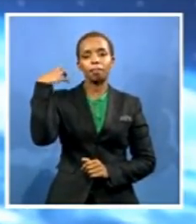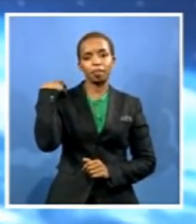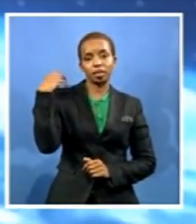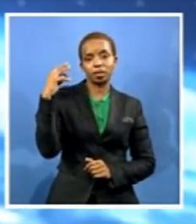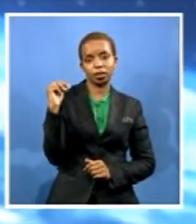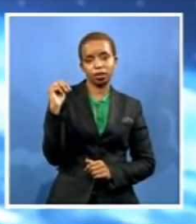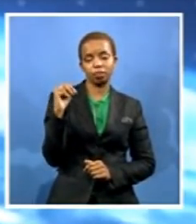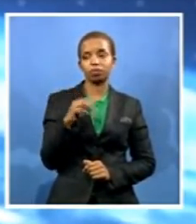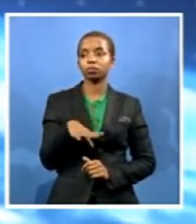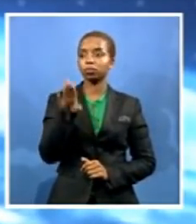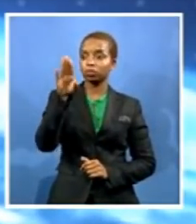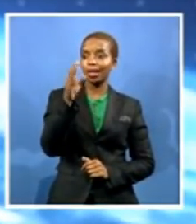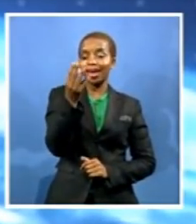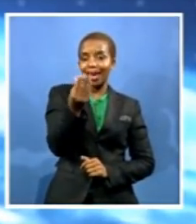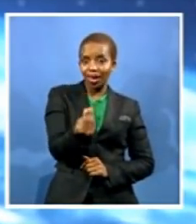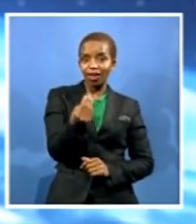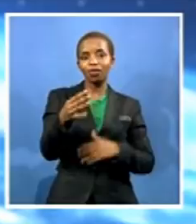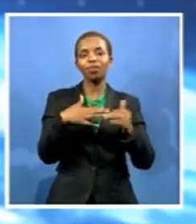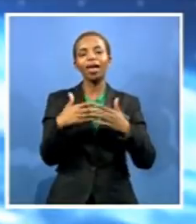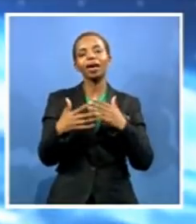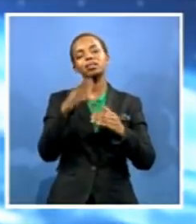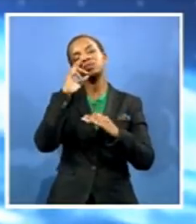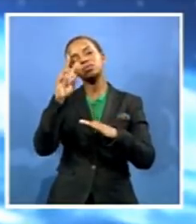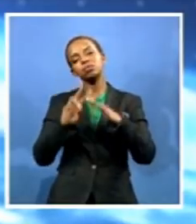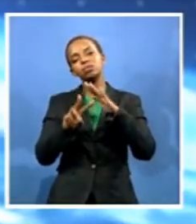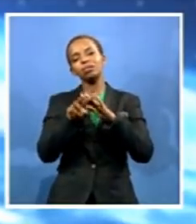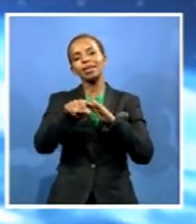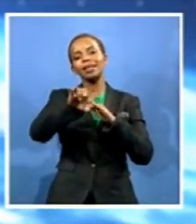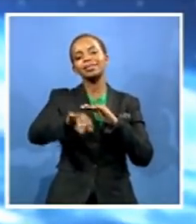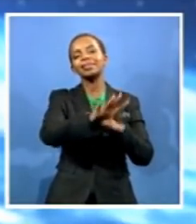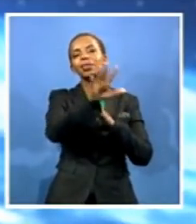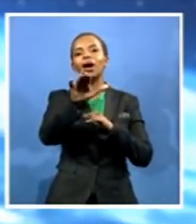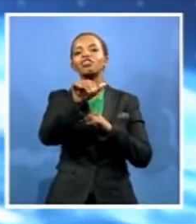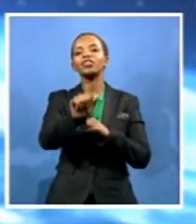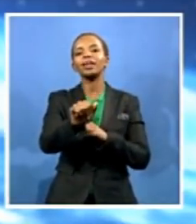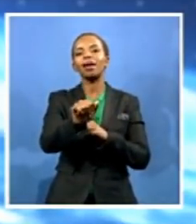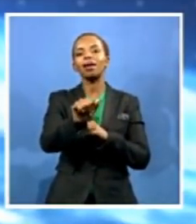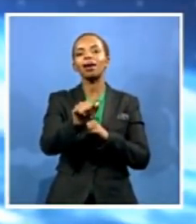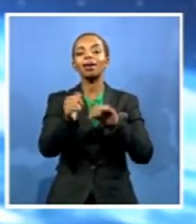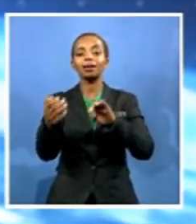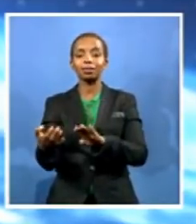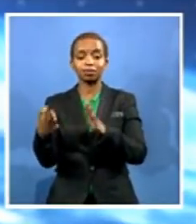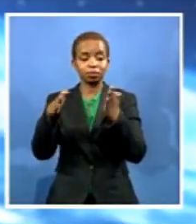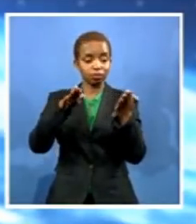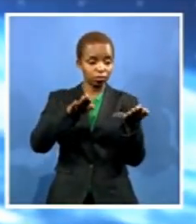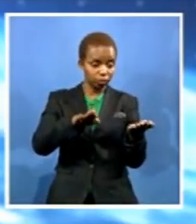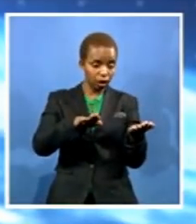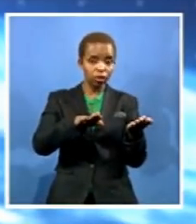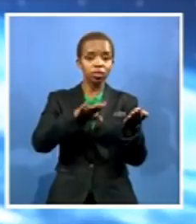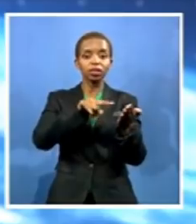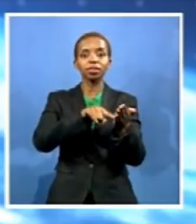where the death toll in South Africa might be when infection reaches a peak in